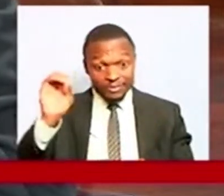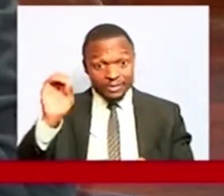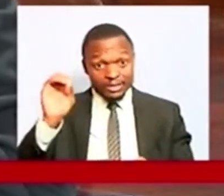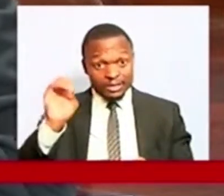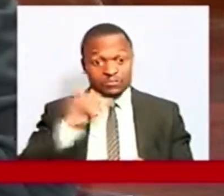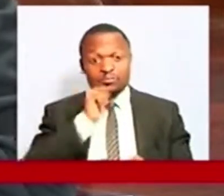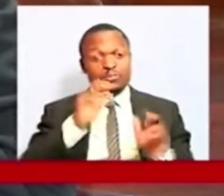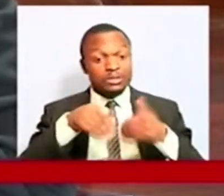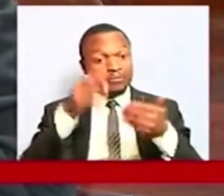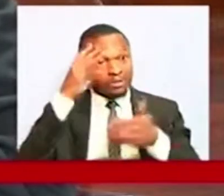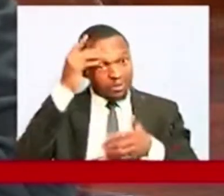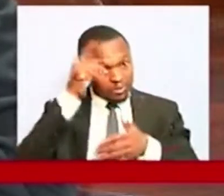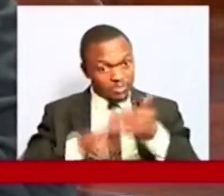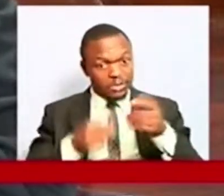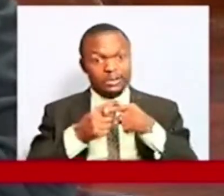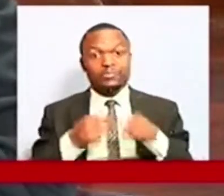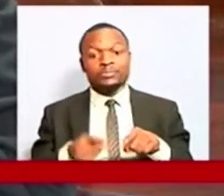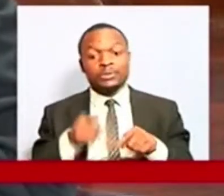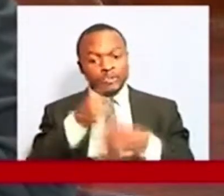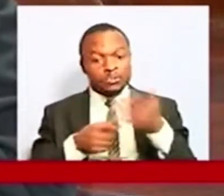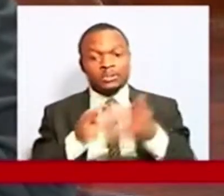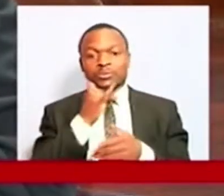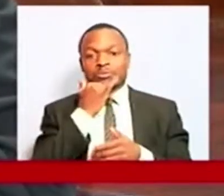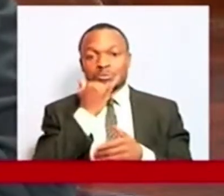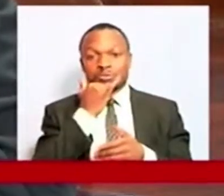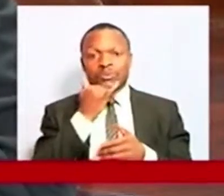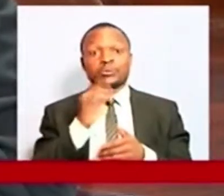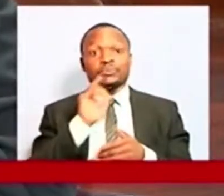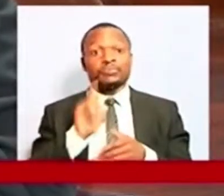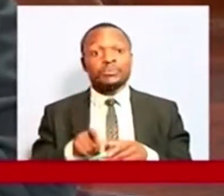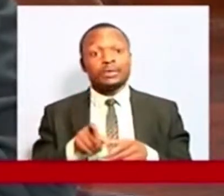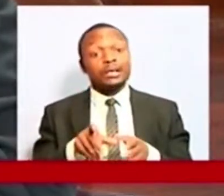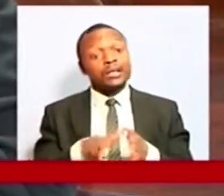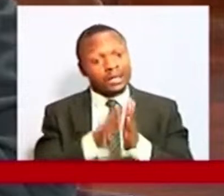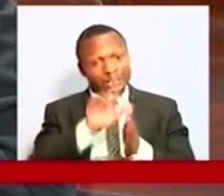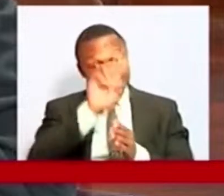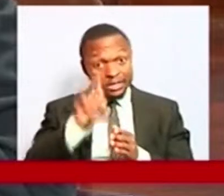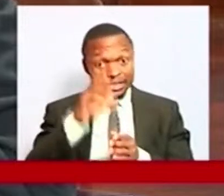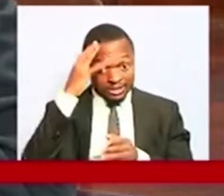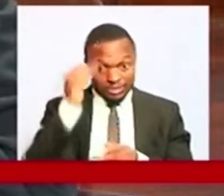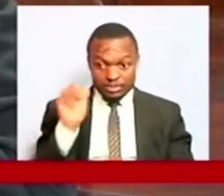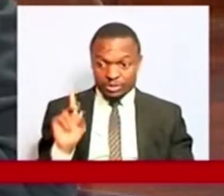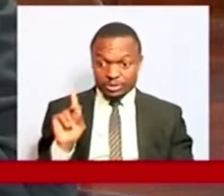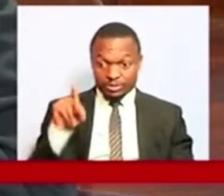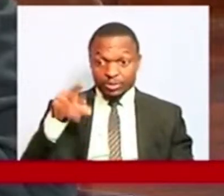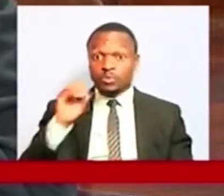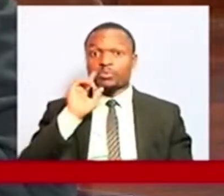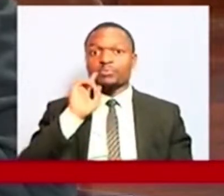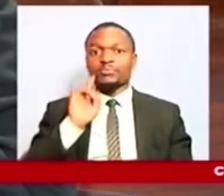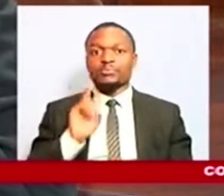No wonder the DPO has to be on top of things,